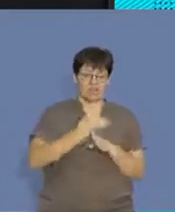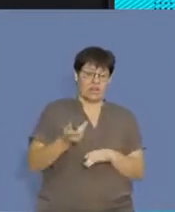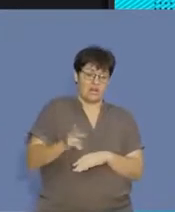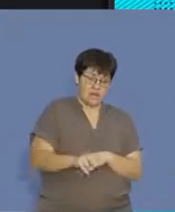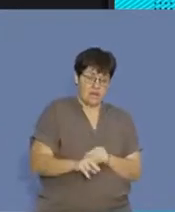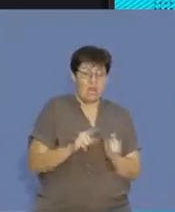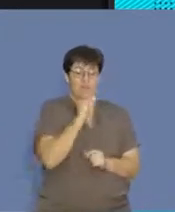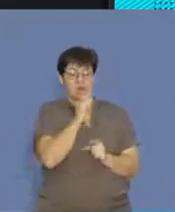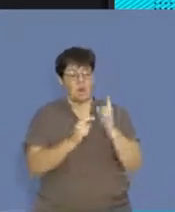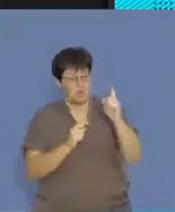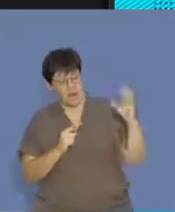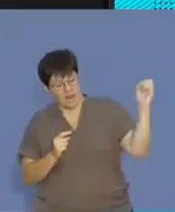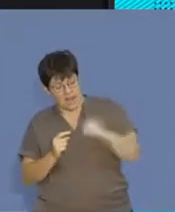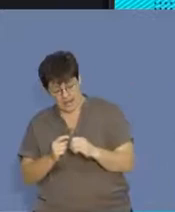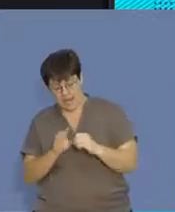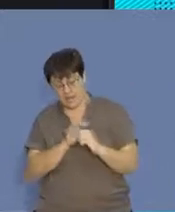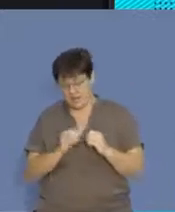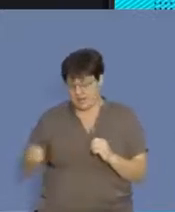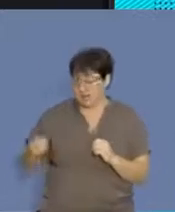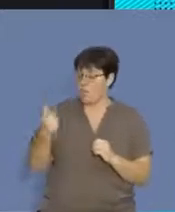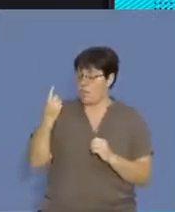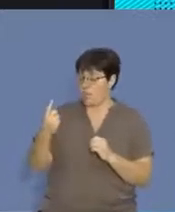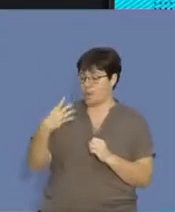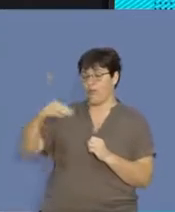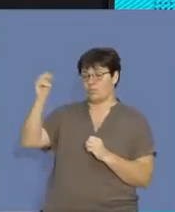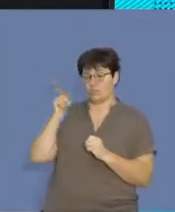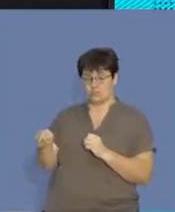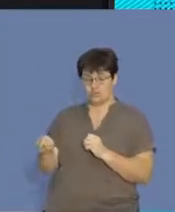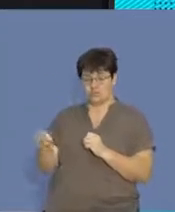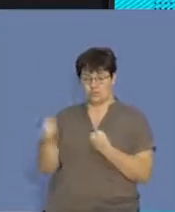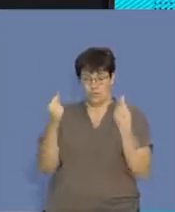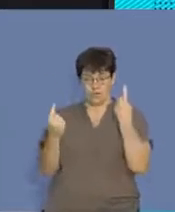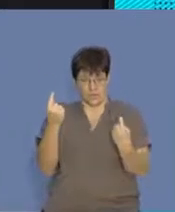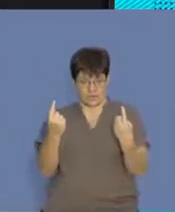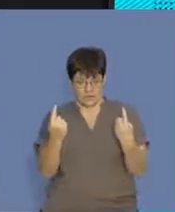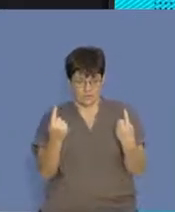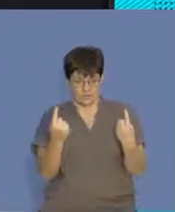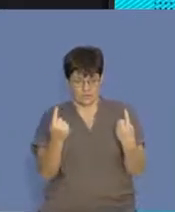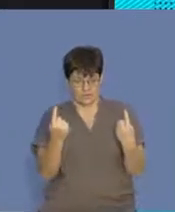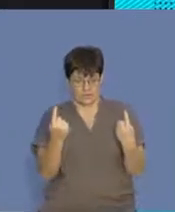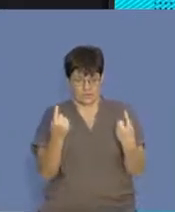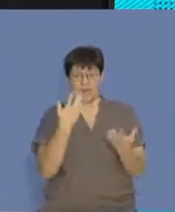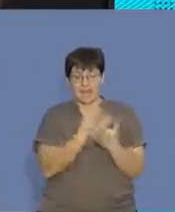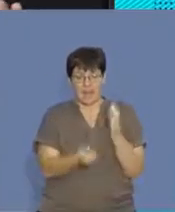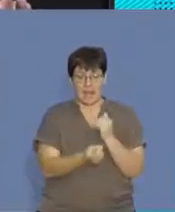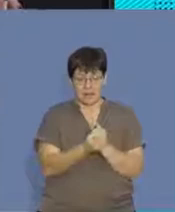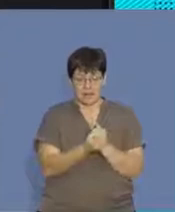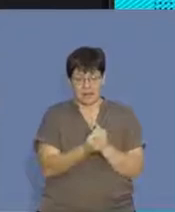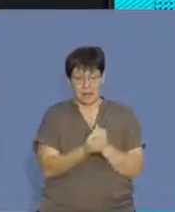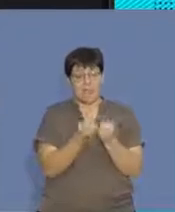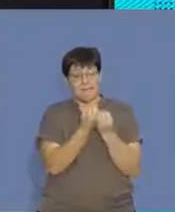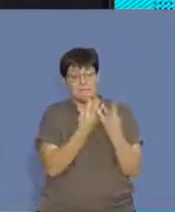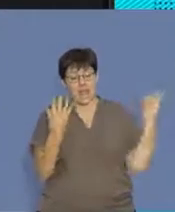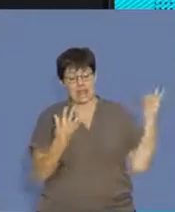a function, one input must always give me only one output. But it can happen